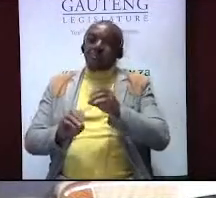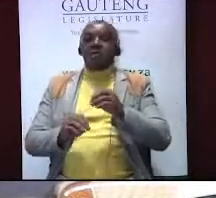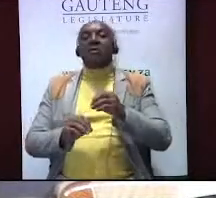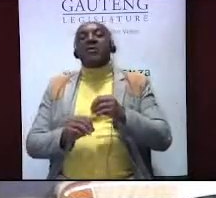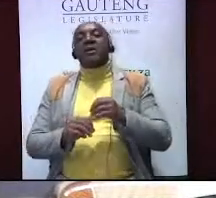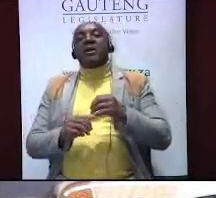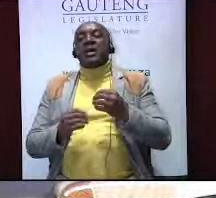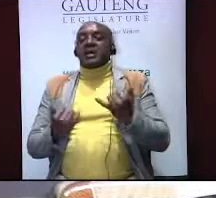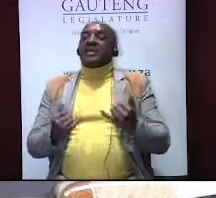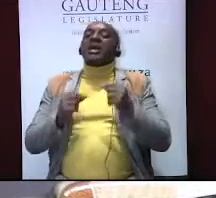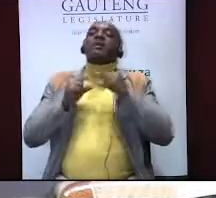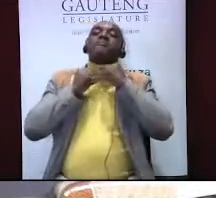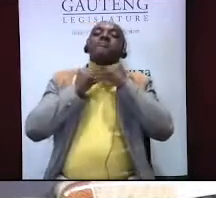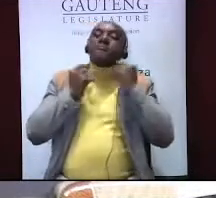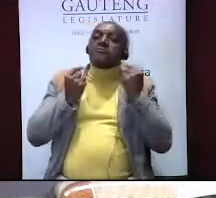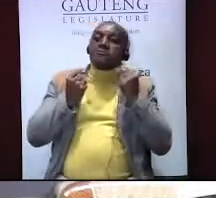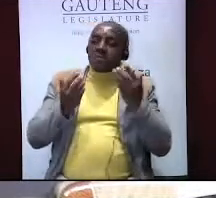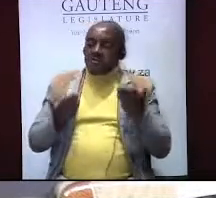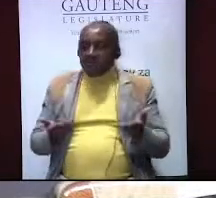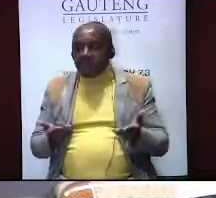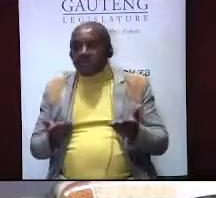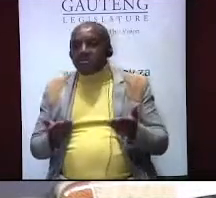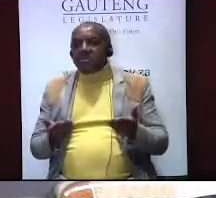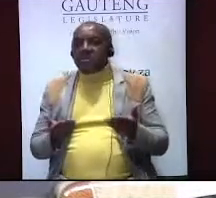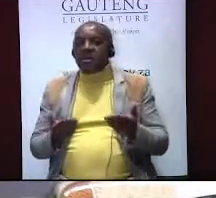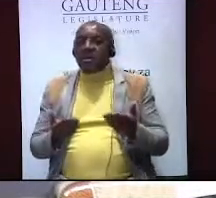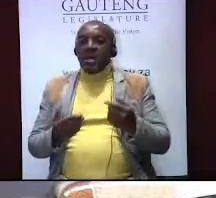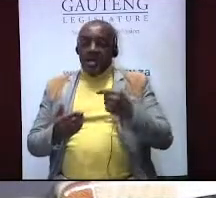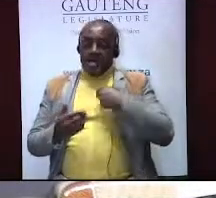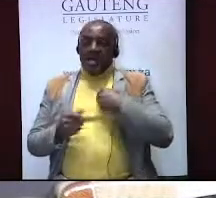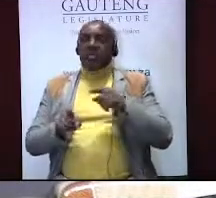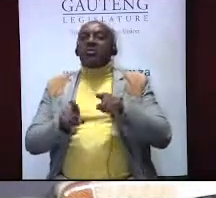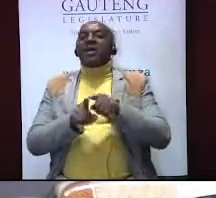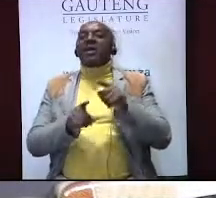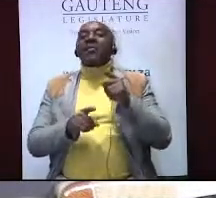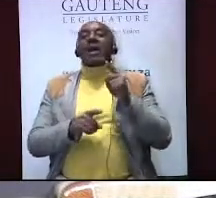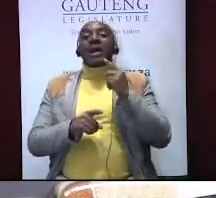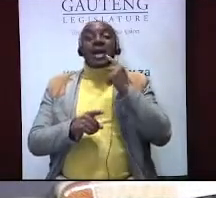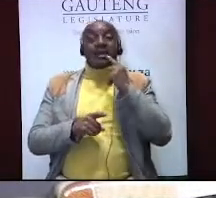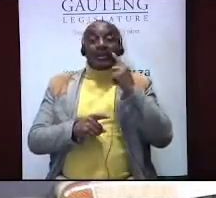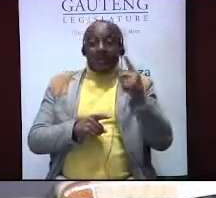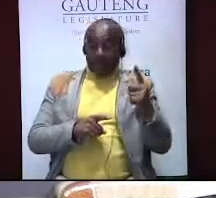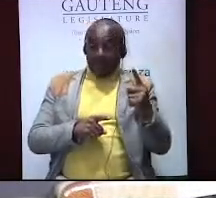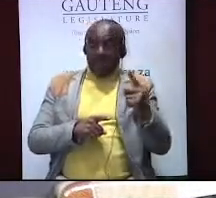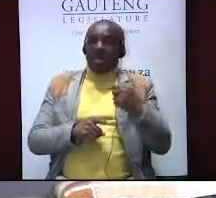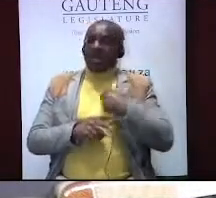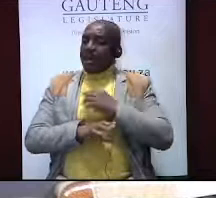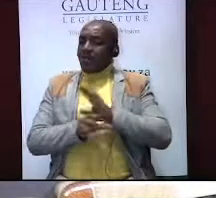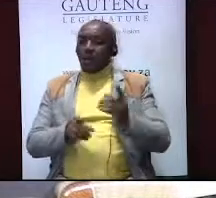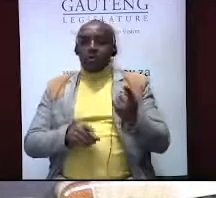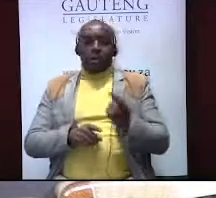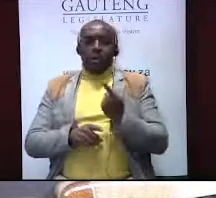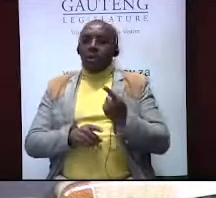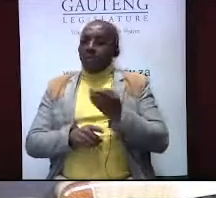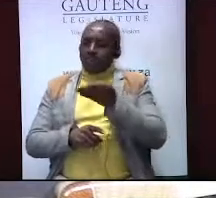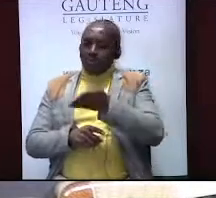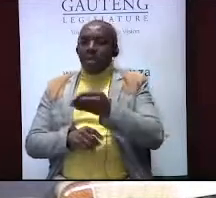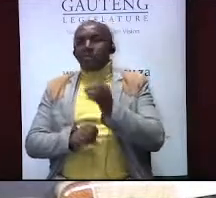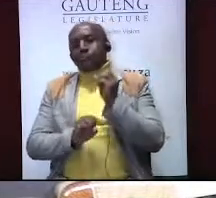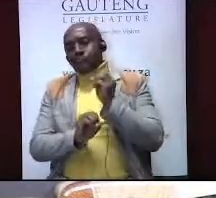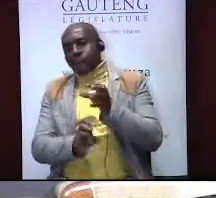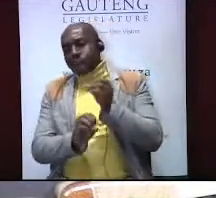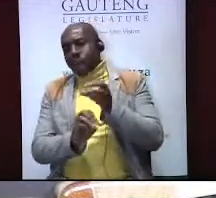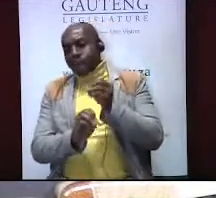as apostles, as we are teachers, we are not only there to preach the word of the